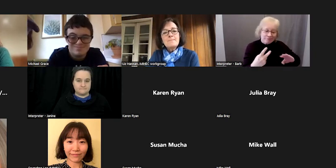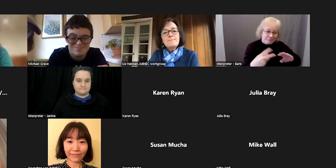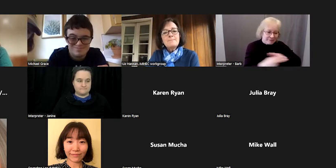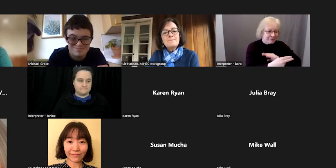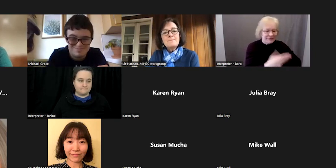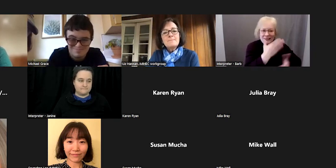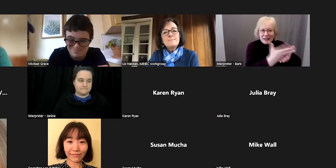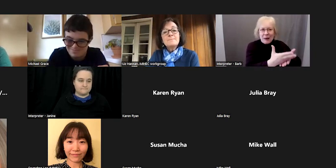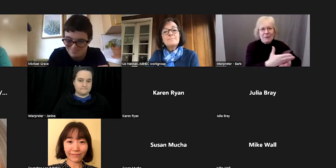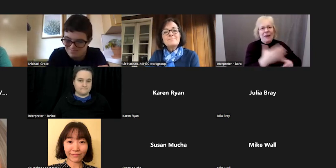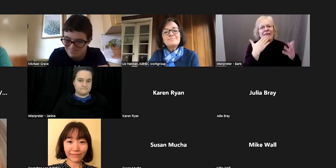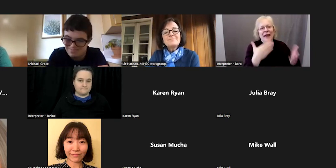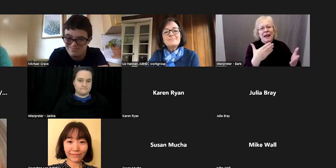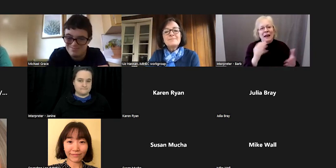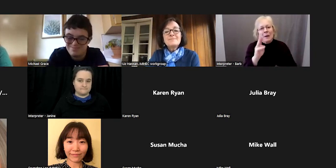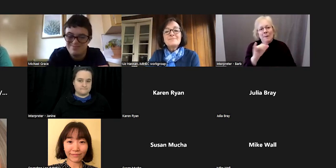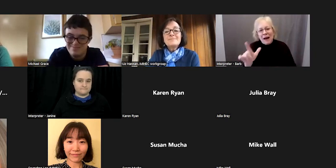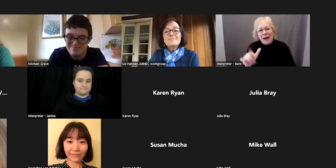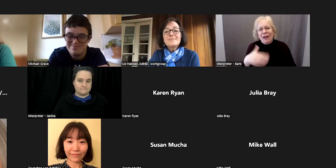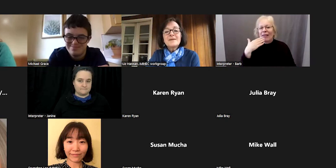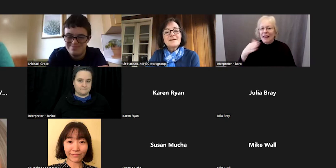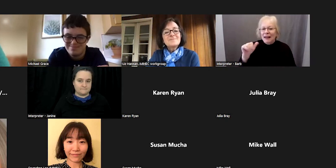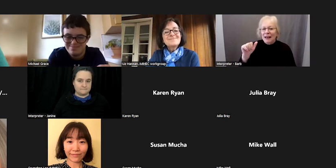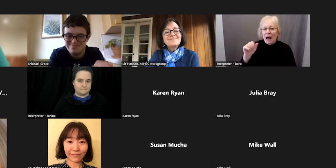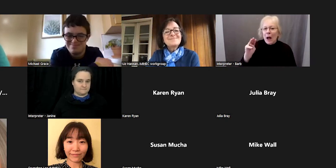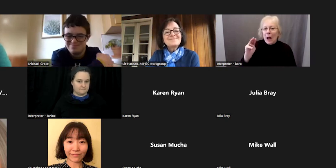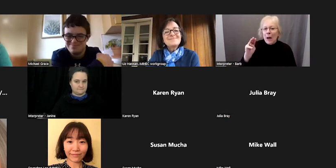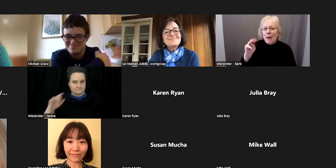thank Michael and Amelia. Amelie, sorry.